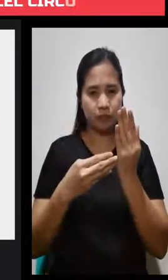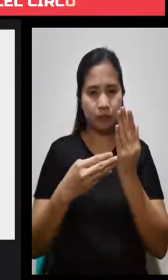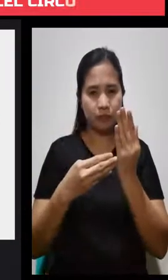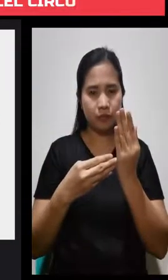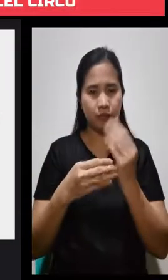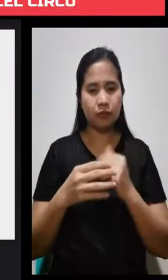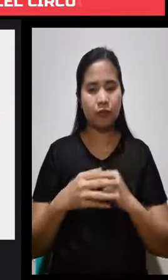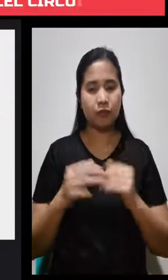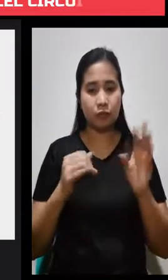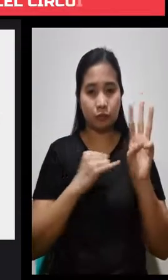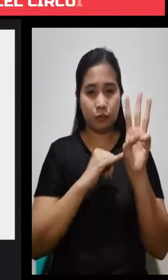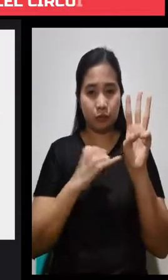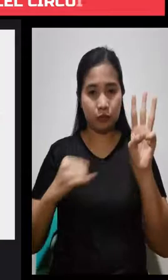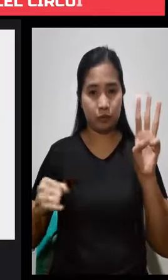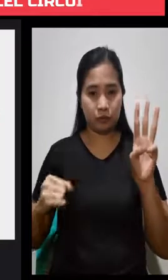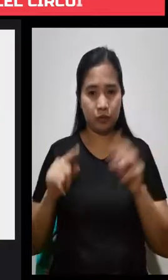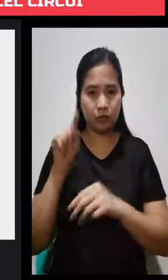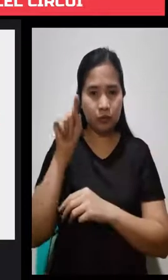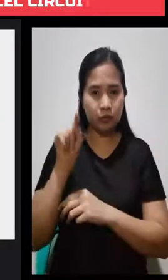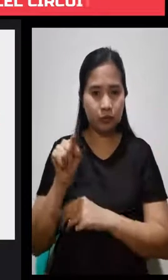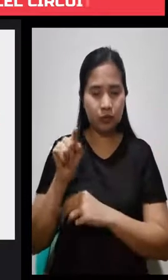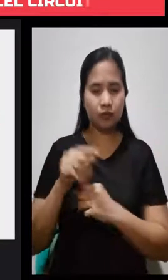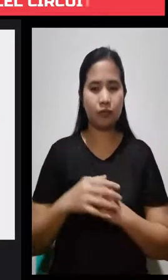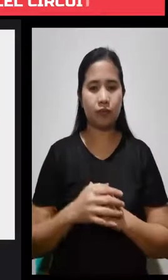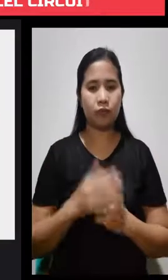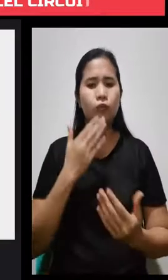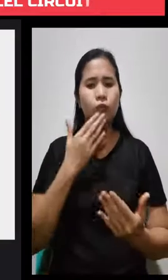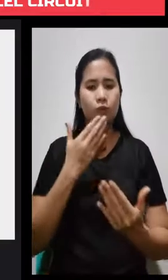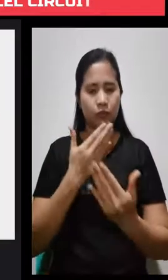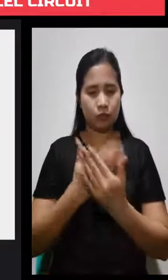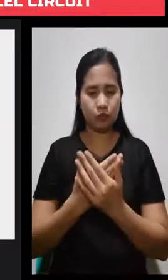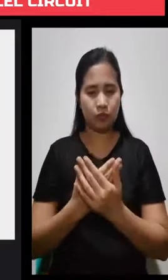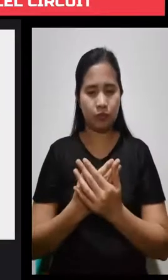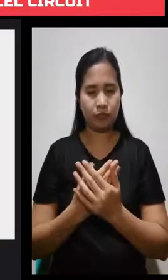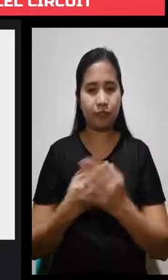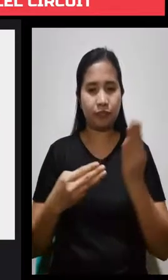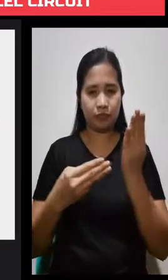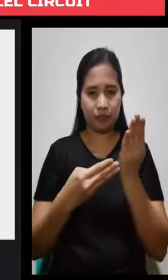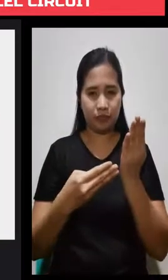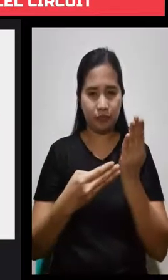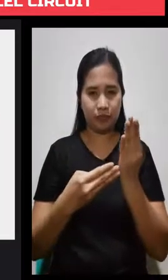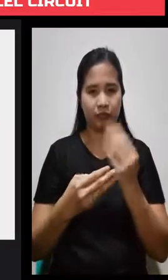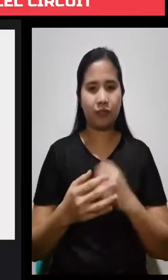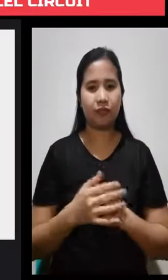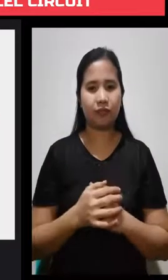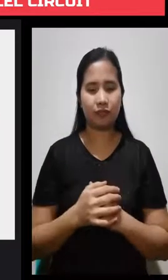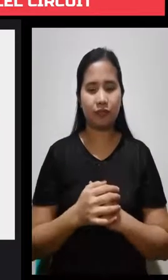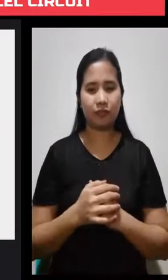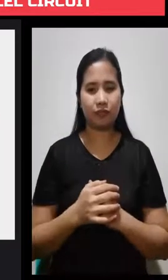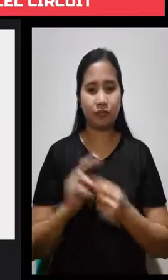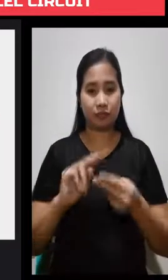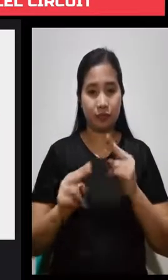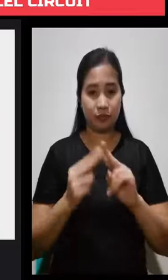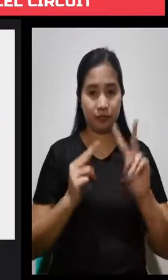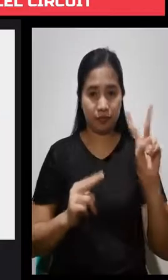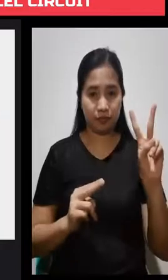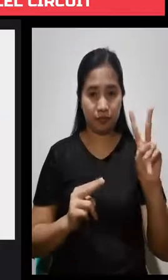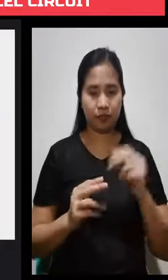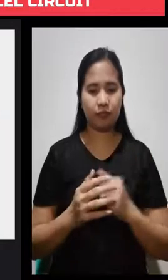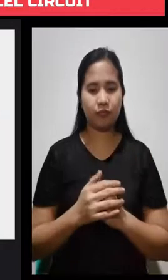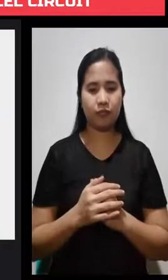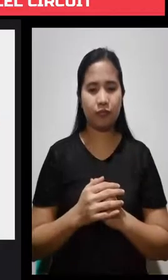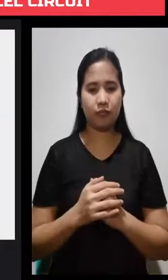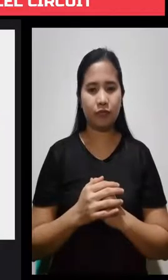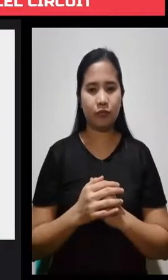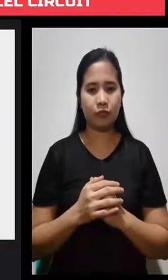Good! Battery. Number 2. When voltage increases, the current